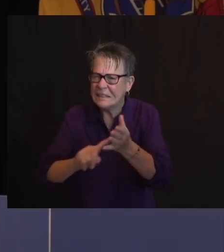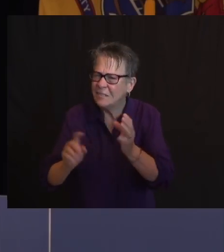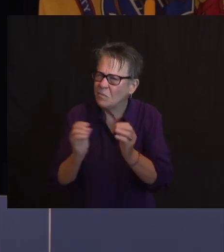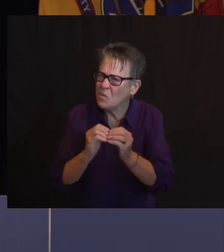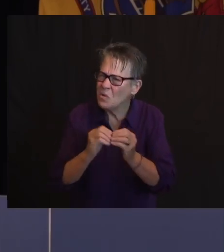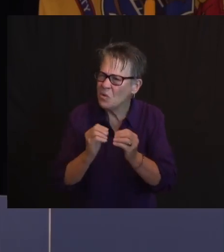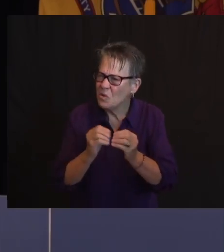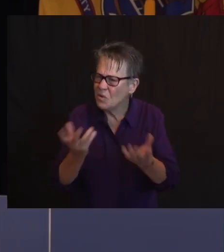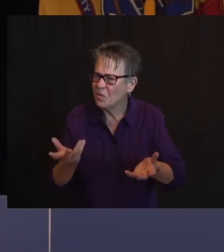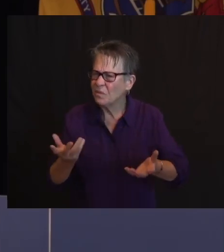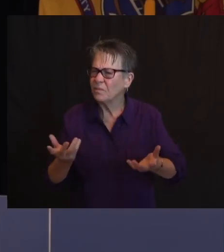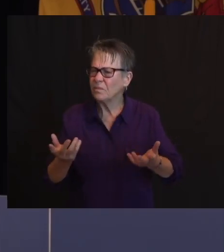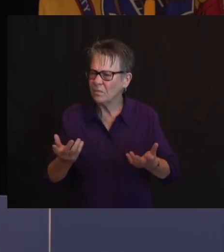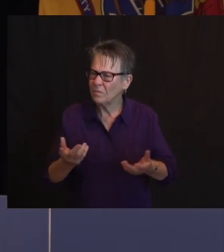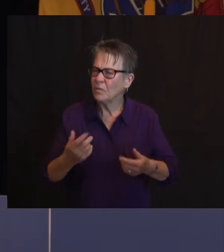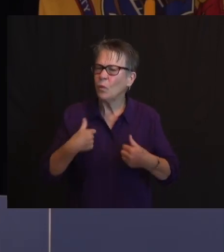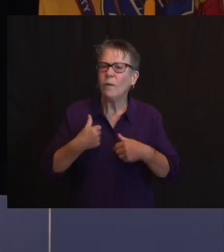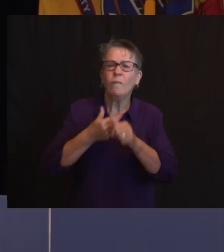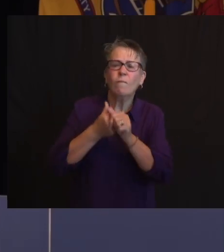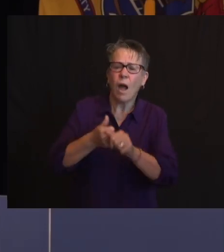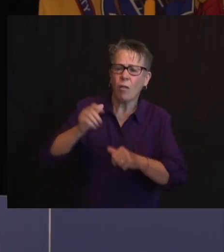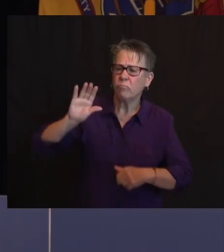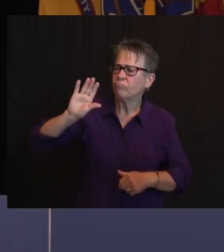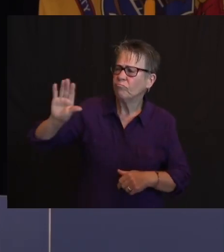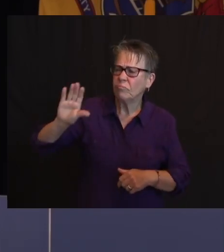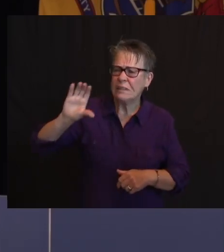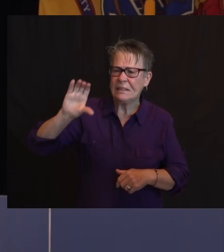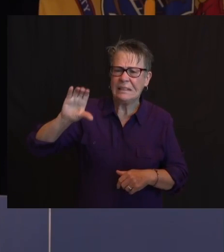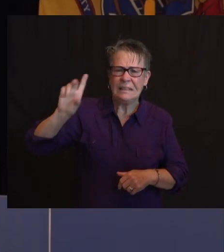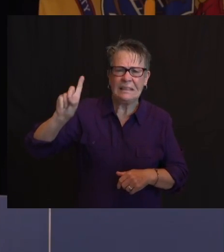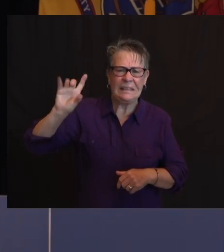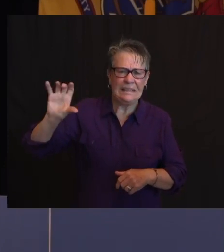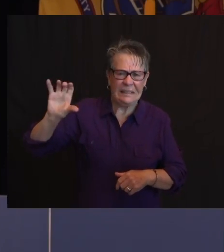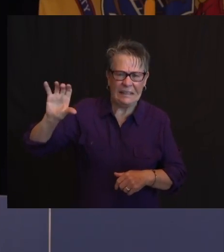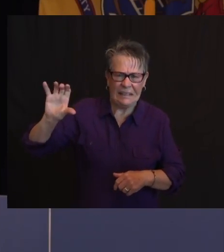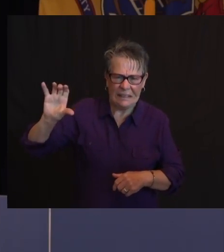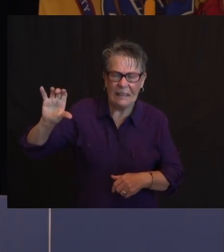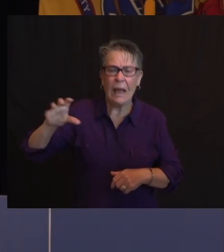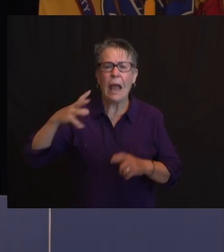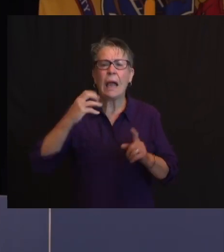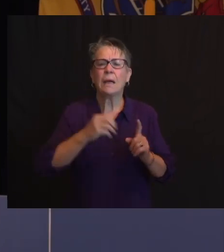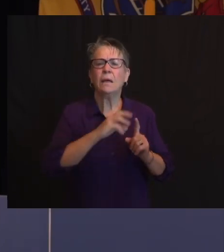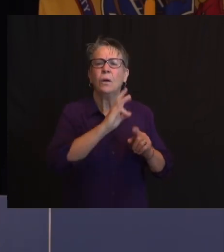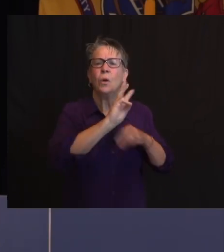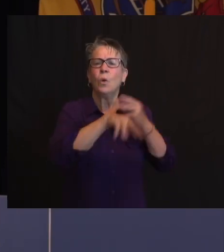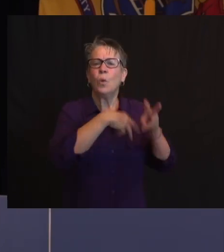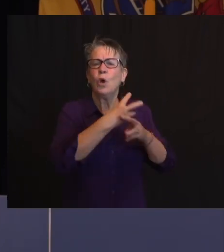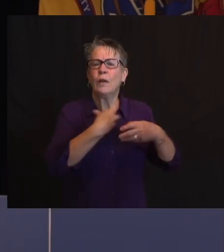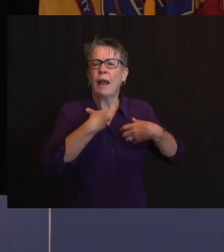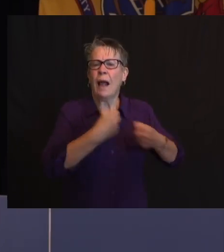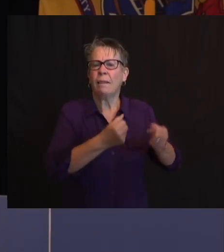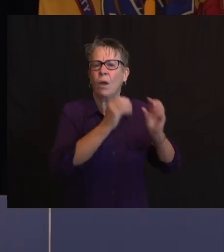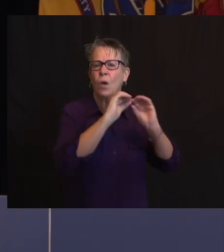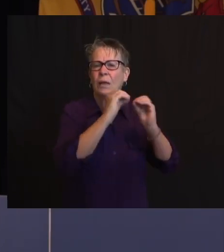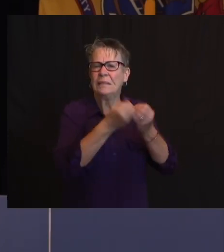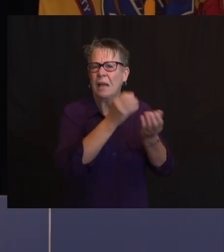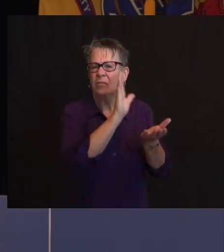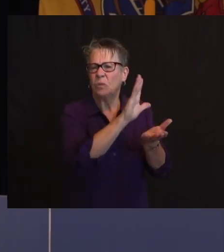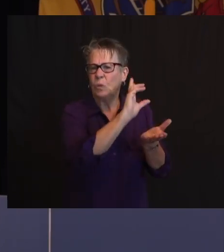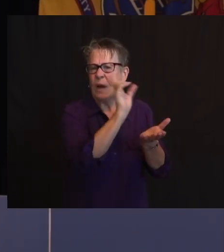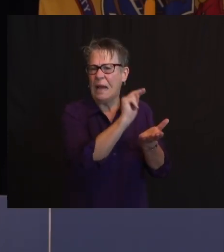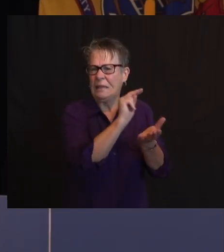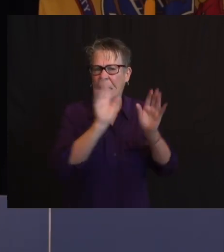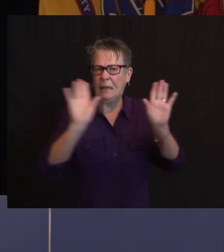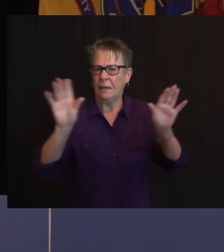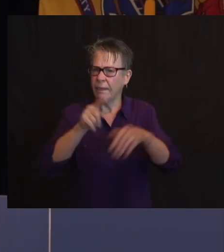people are saying, as well as evidence ourselves that we get. So as far as specifically the CDC changing